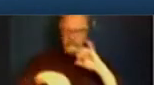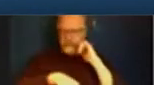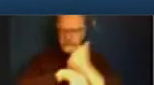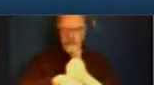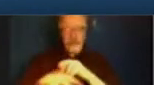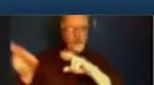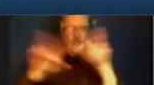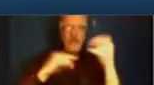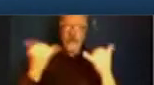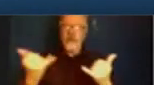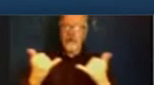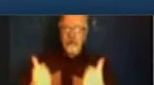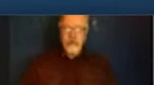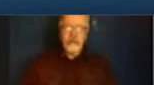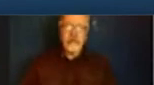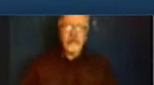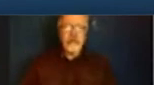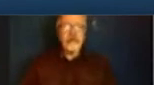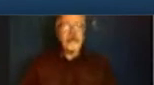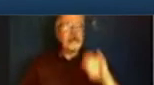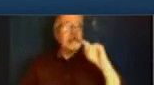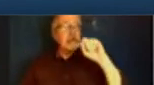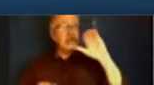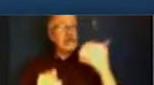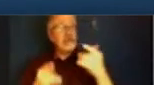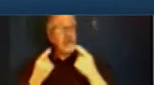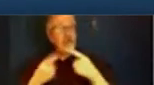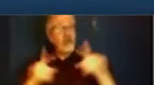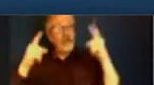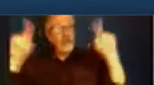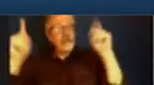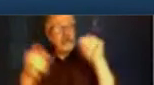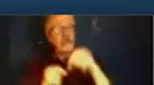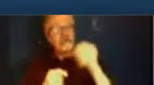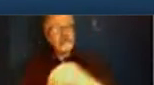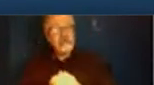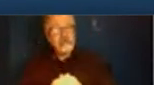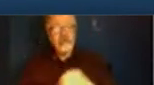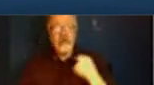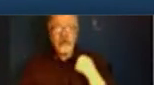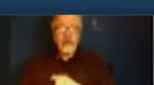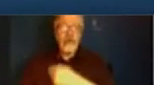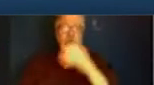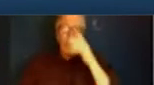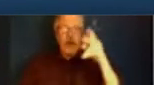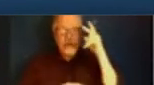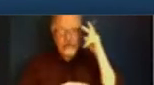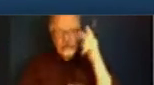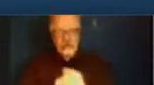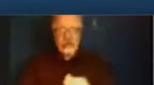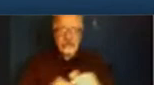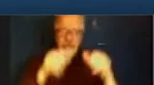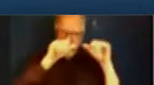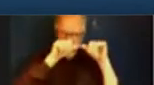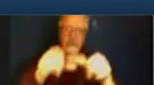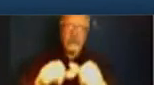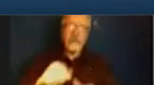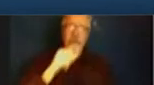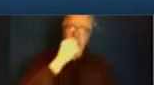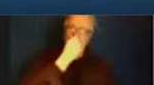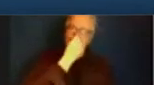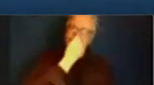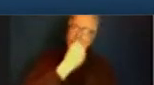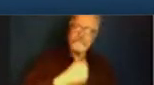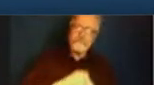effective. And so we were continued to make sure that that works. And to the extent schools need